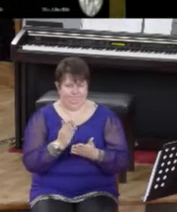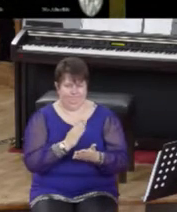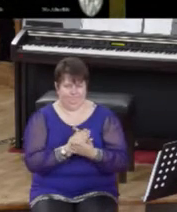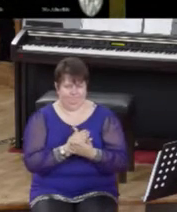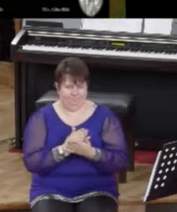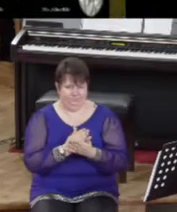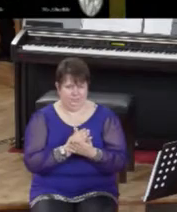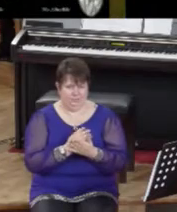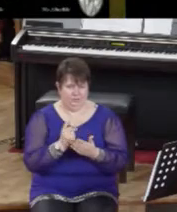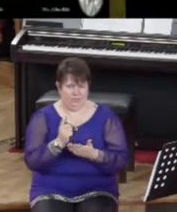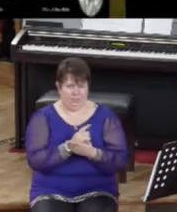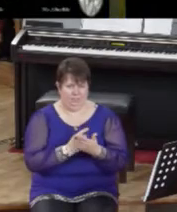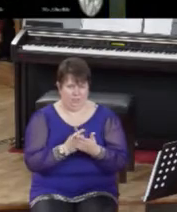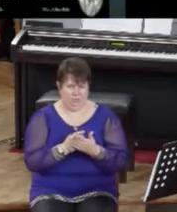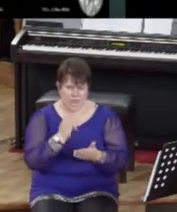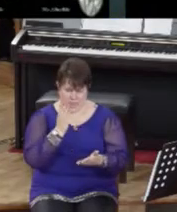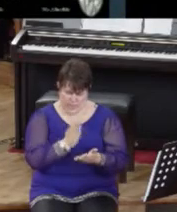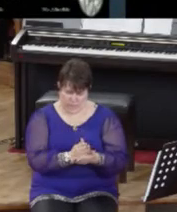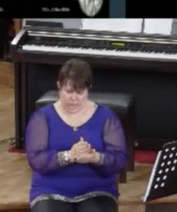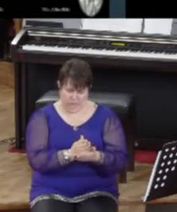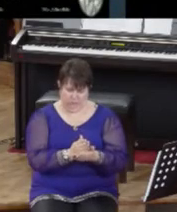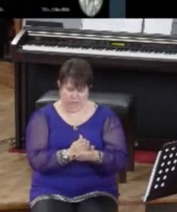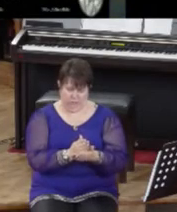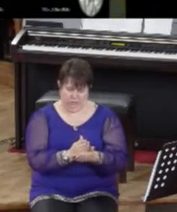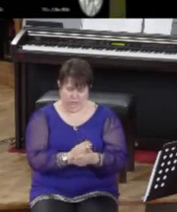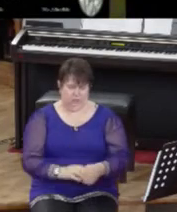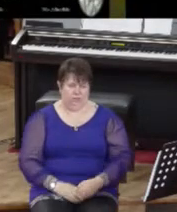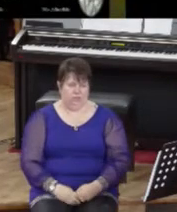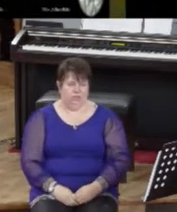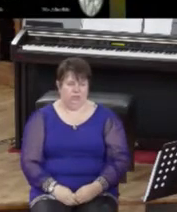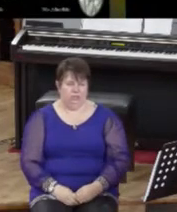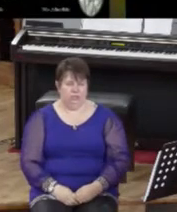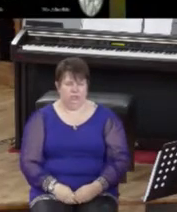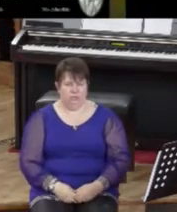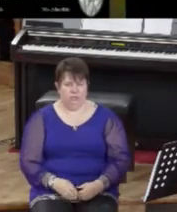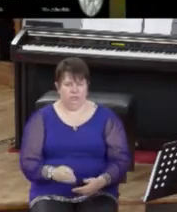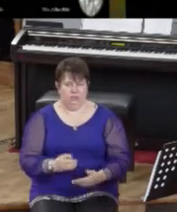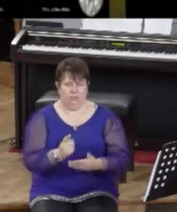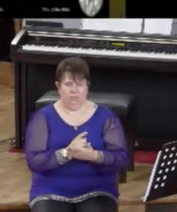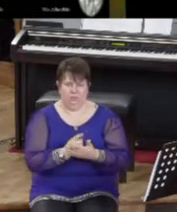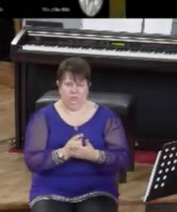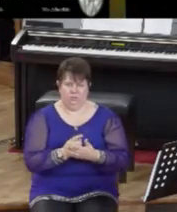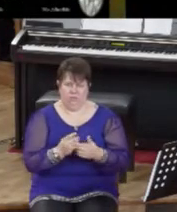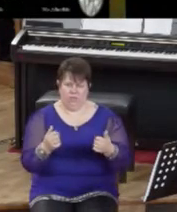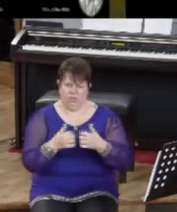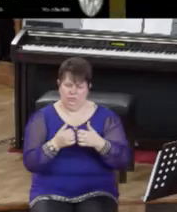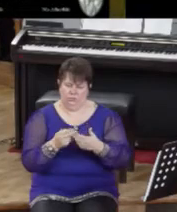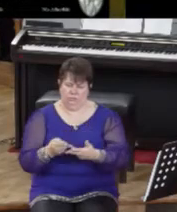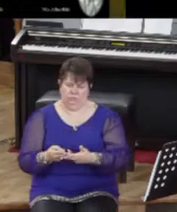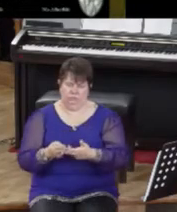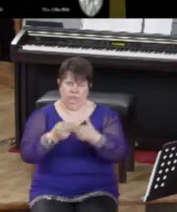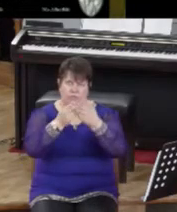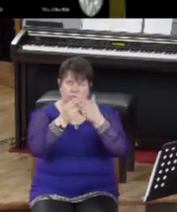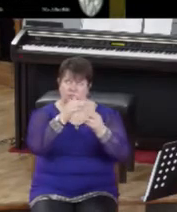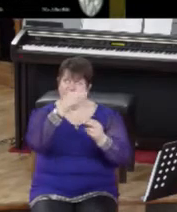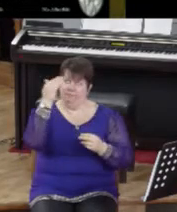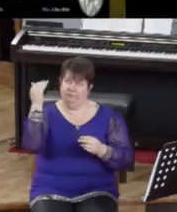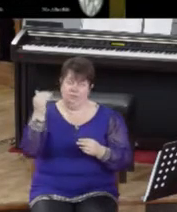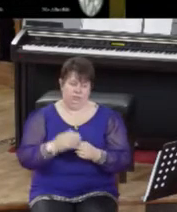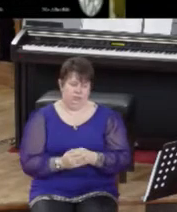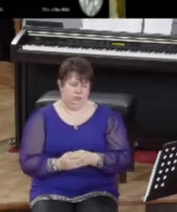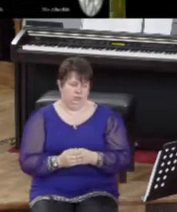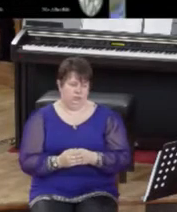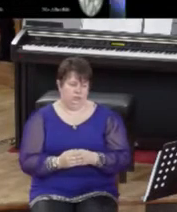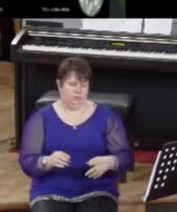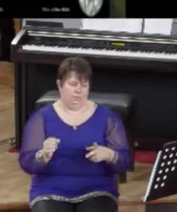convinced of the truth, particularly of the nature of the resurrection. And so